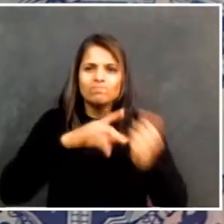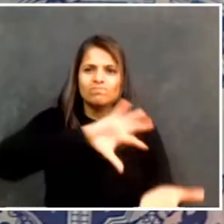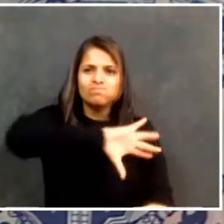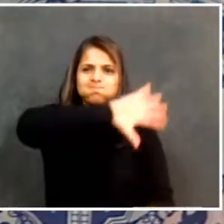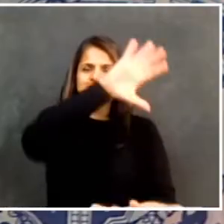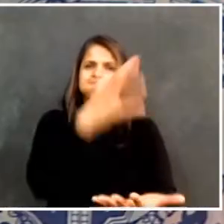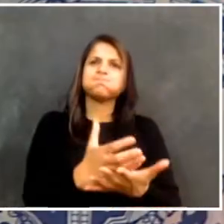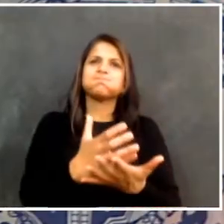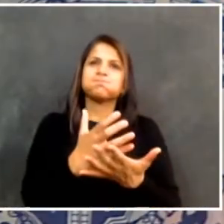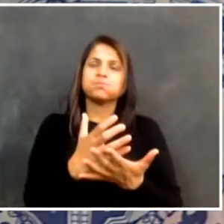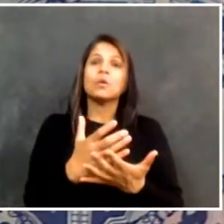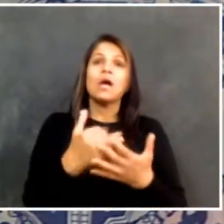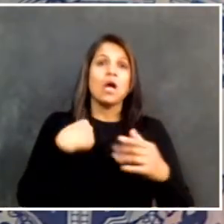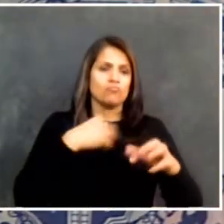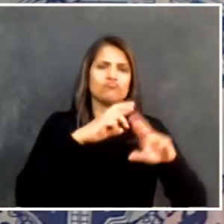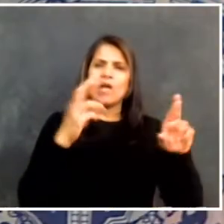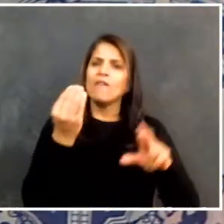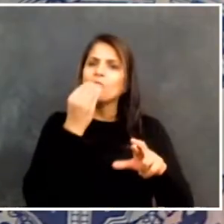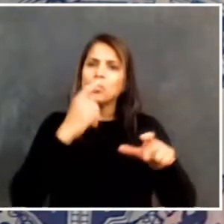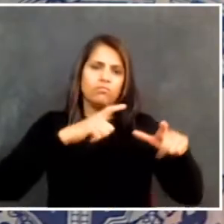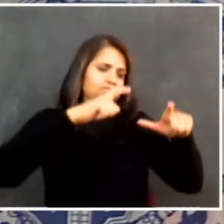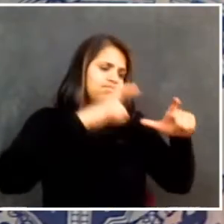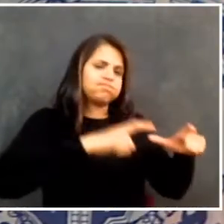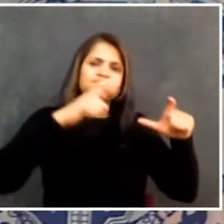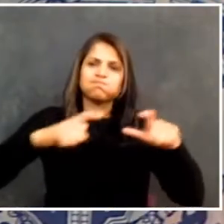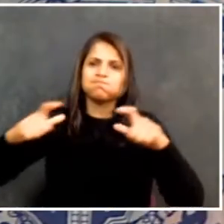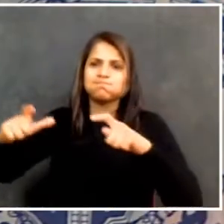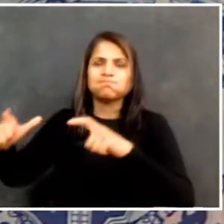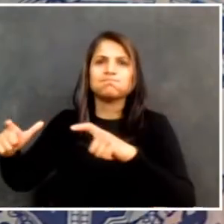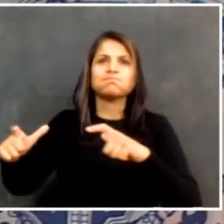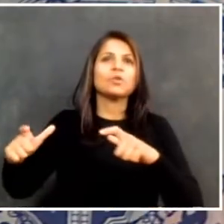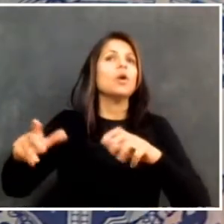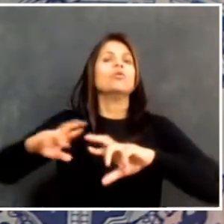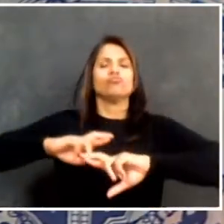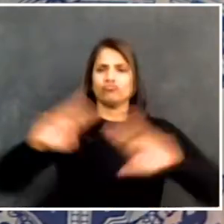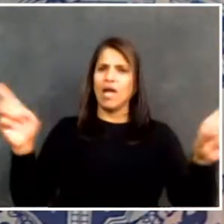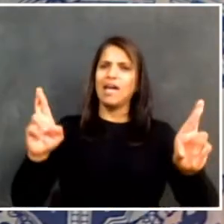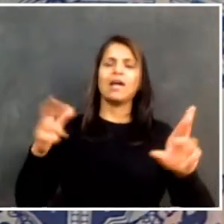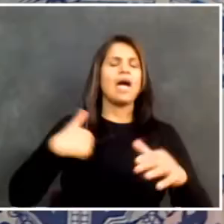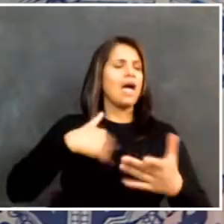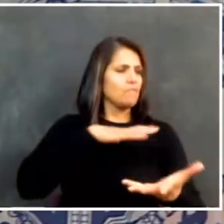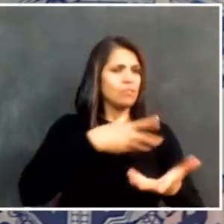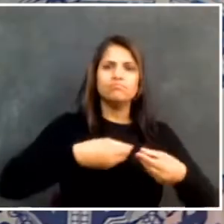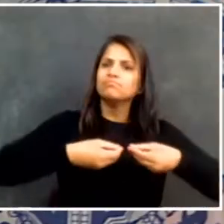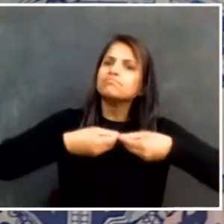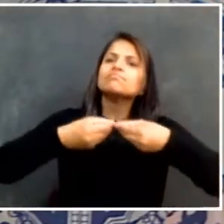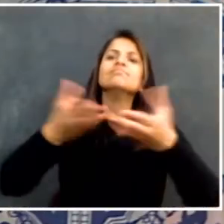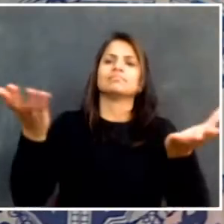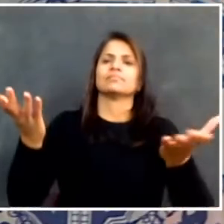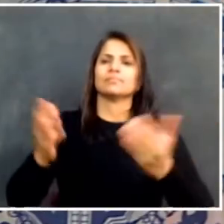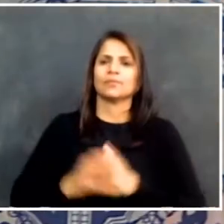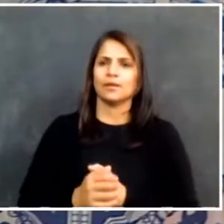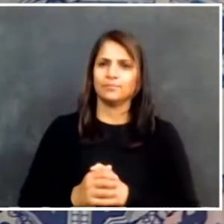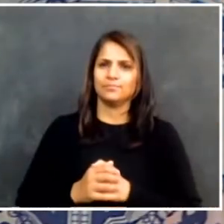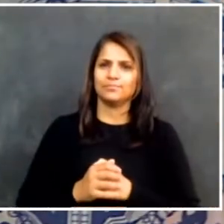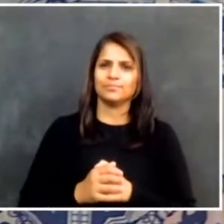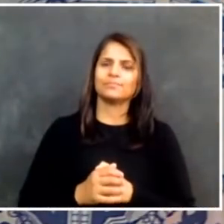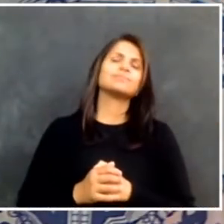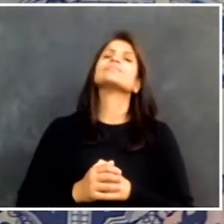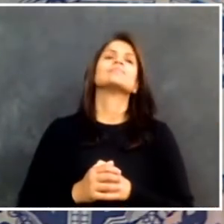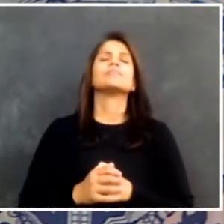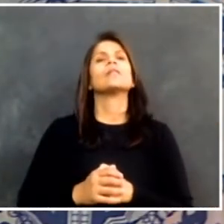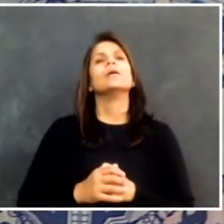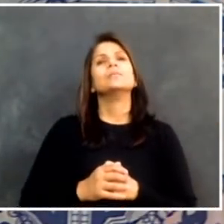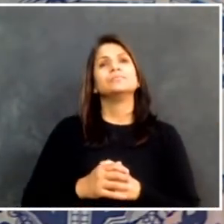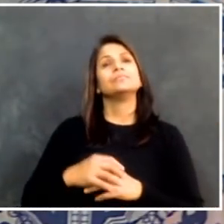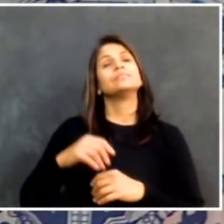city, to protect our people. These are the kinds of things that are being created. So it's a very tough, painful moment, but there's also a lot of heroism,